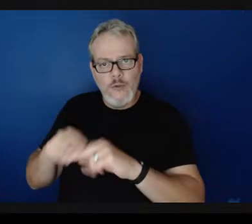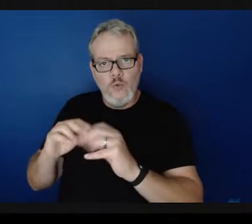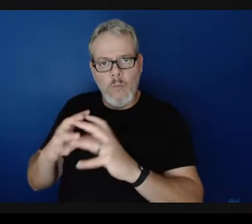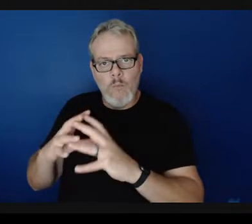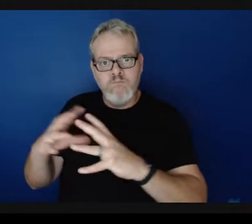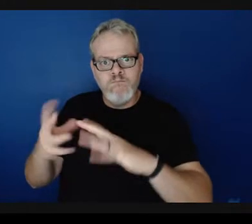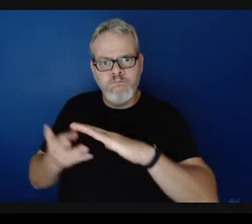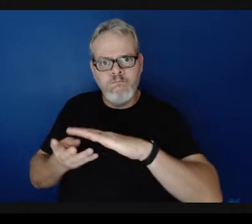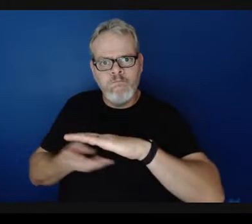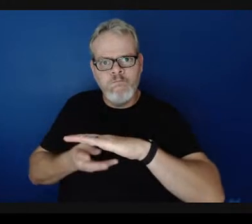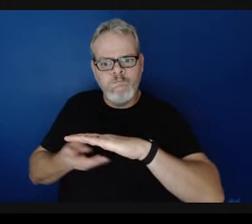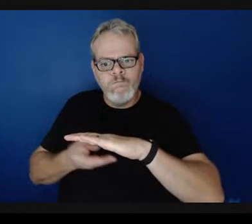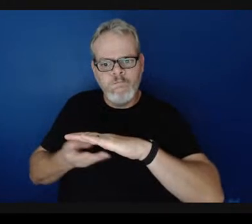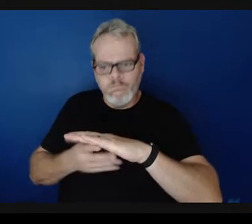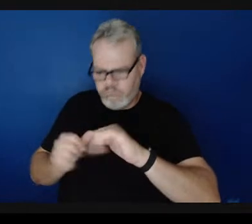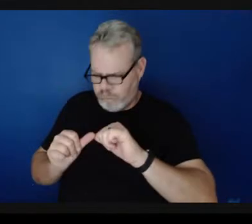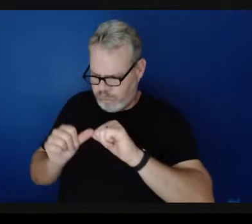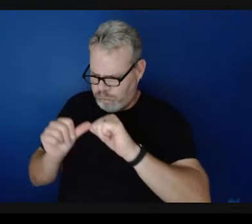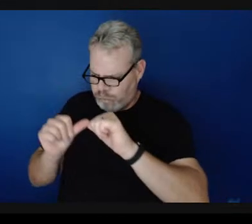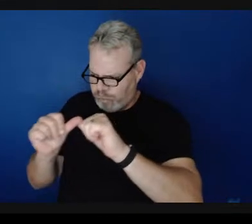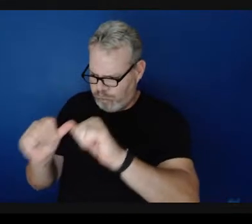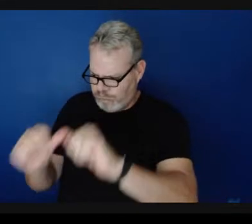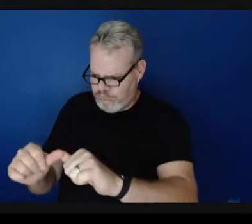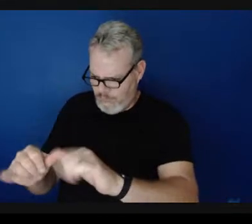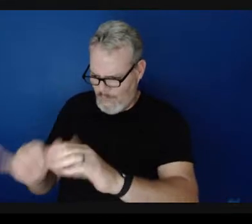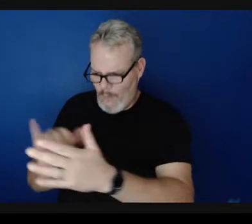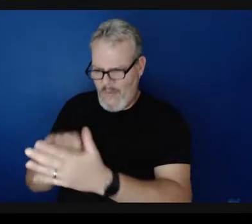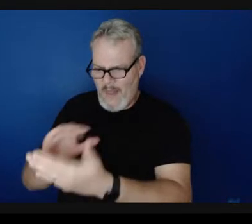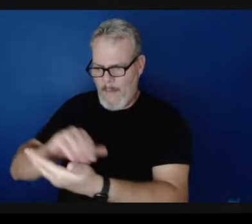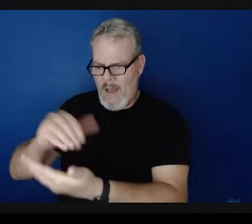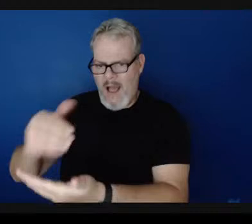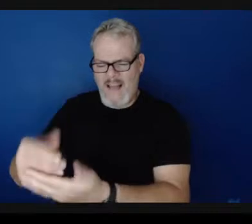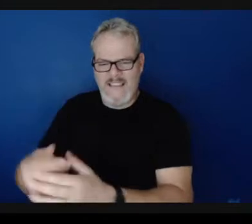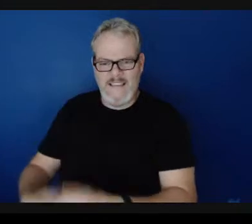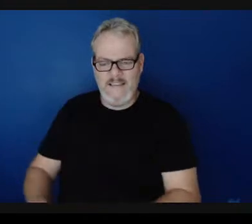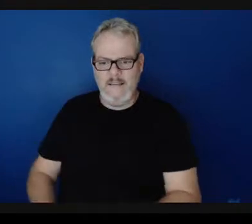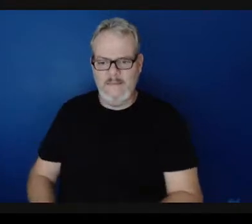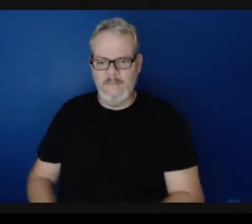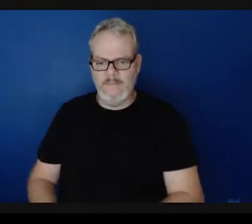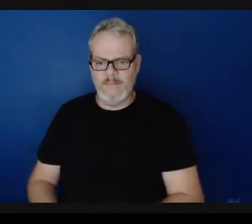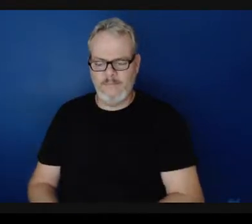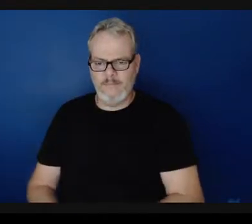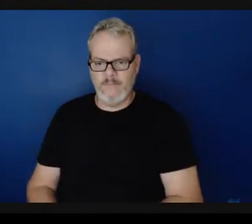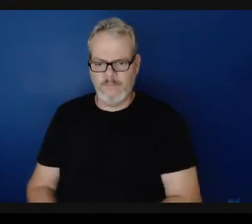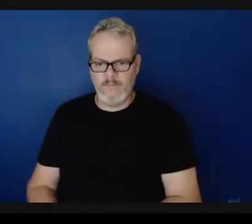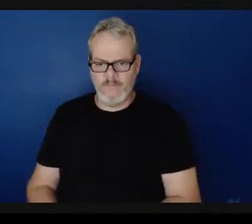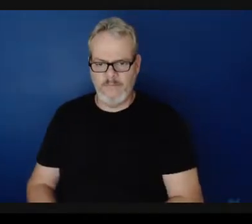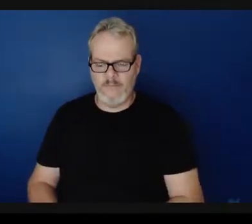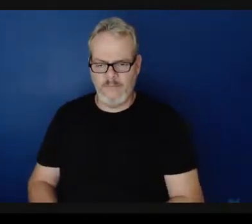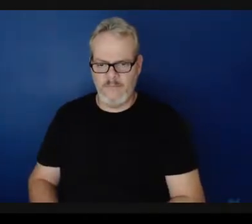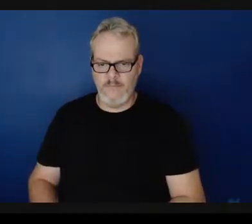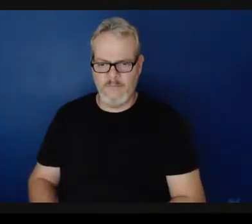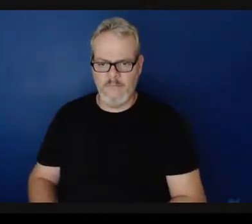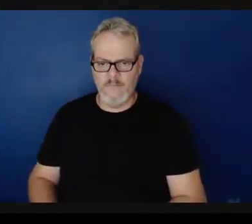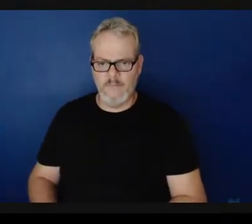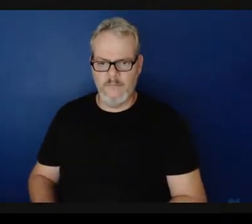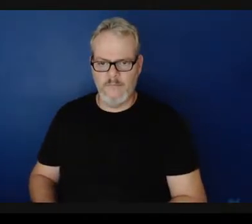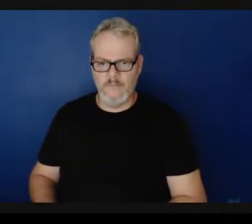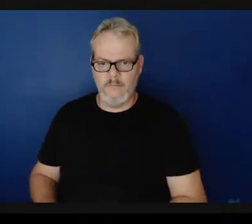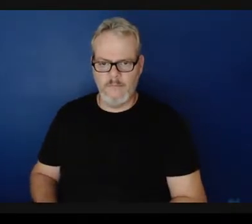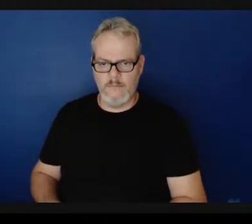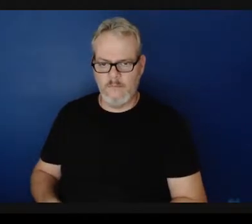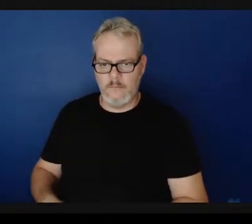2000s, all from this batch that's injected as far as here. And so then they say